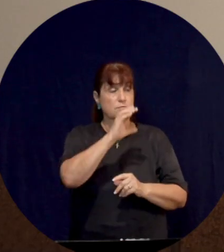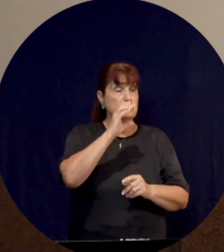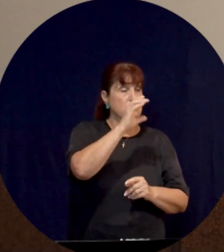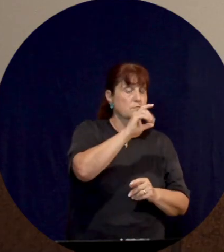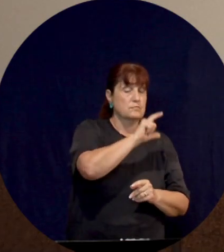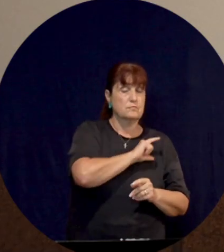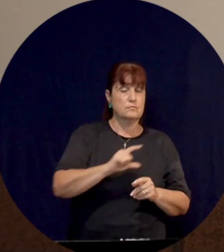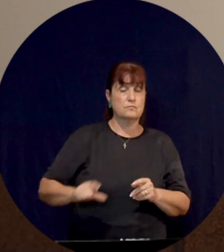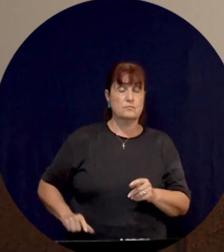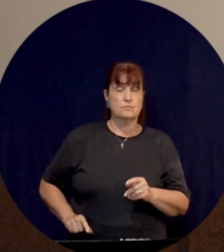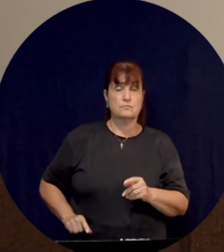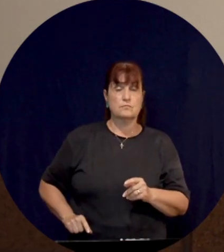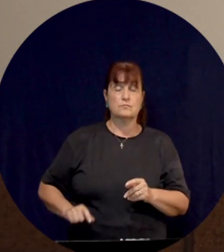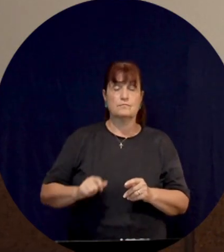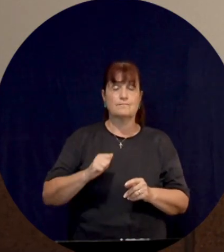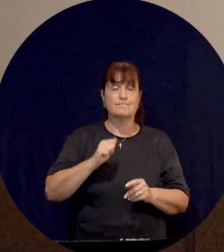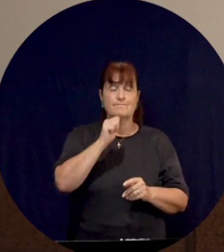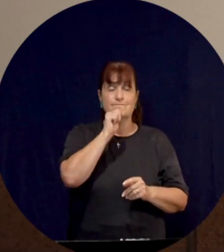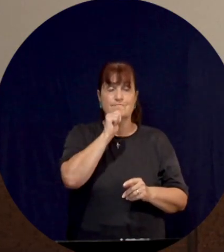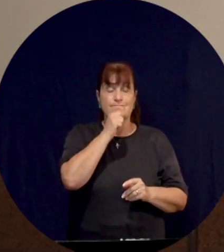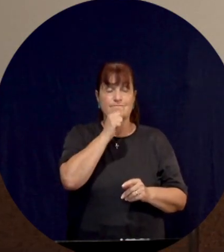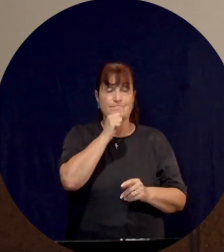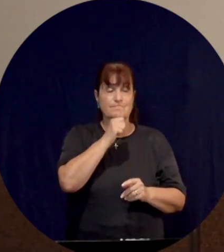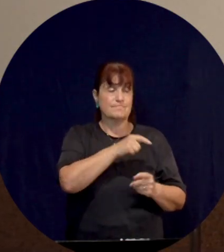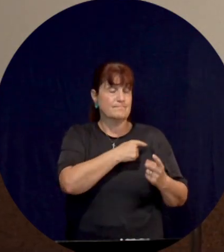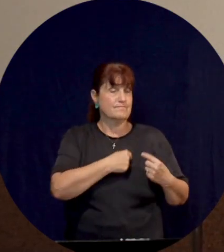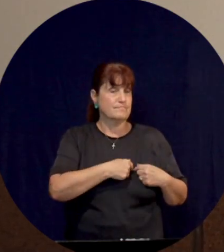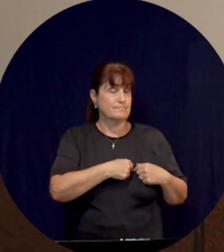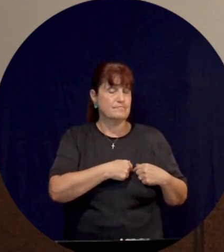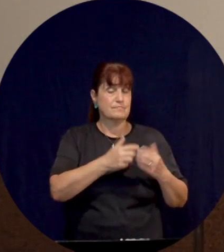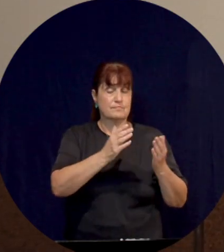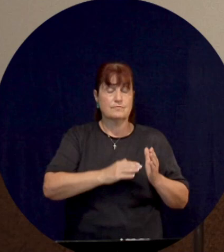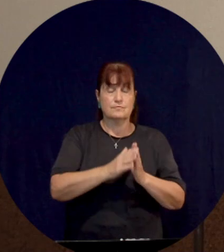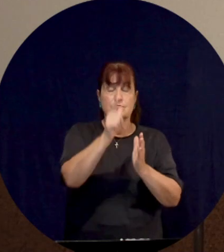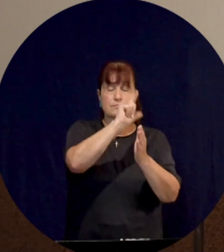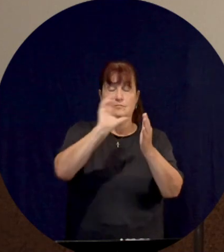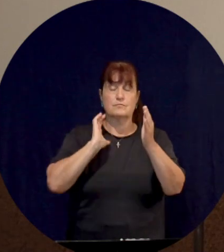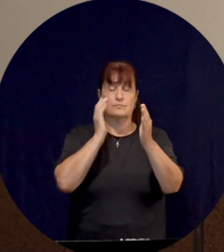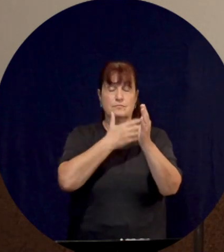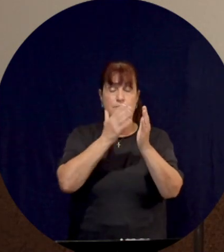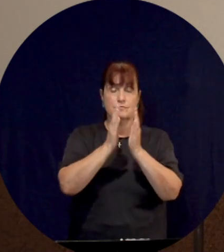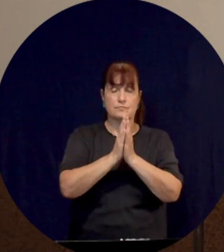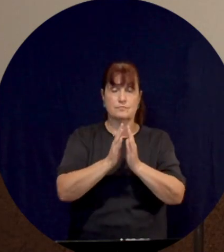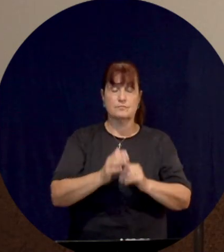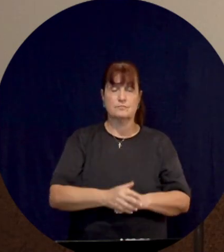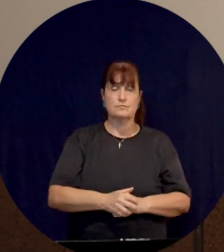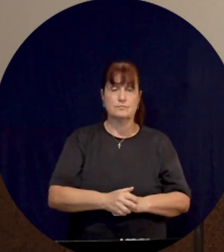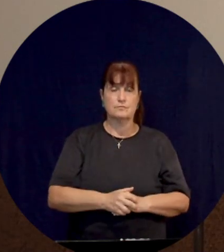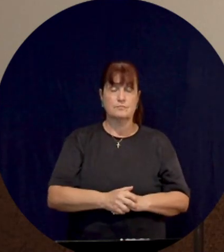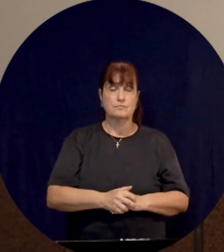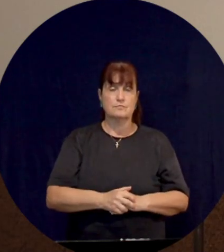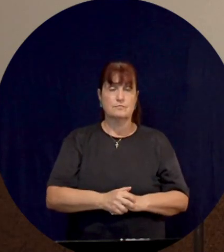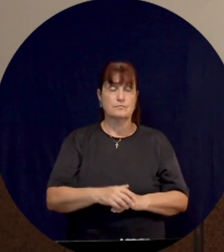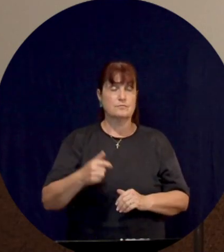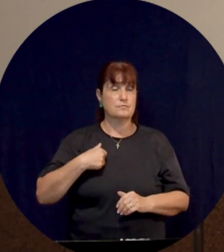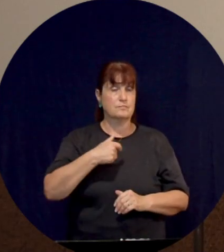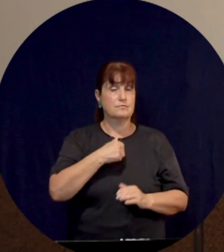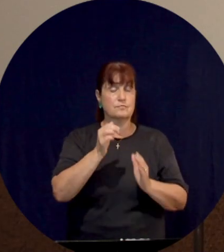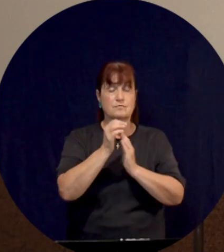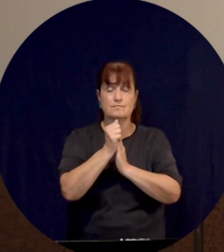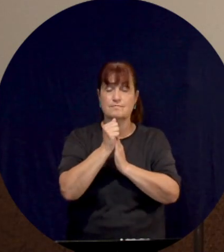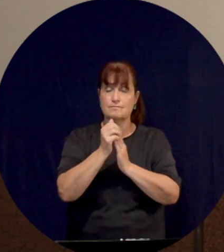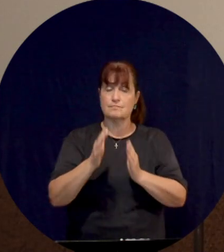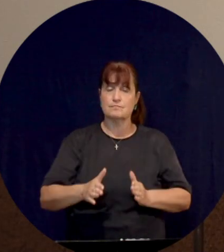the Lord with a sincere heart, let us pray to the Lord. Lord, hear our prayer. For our